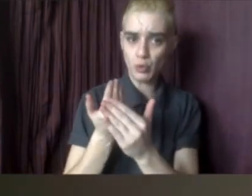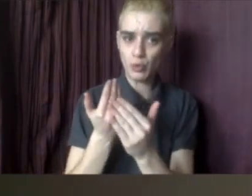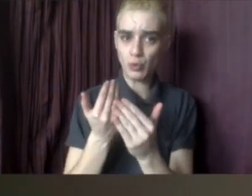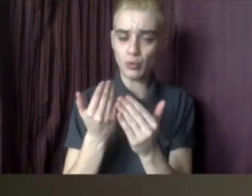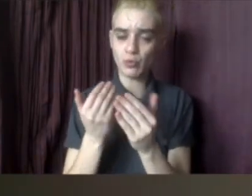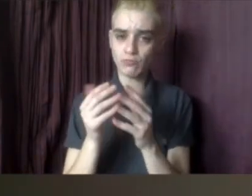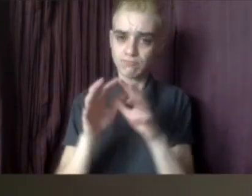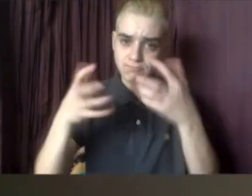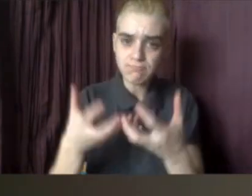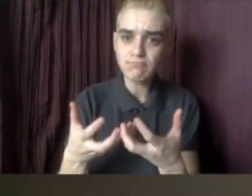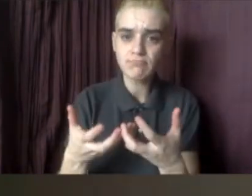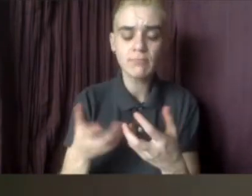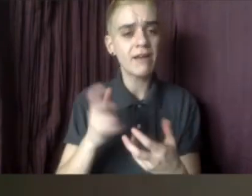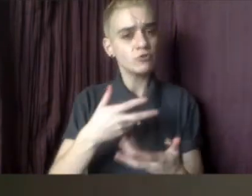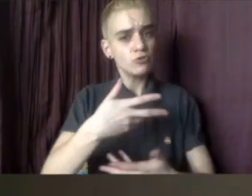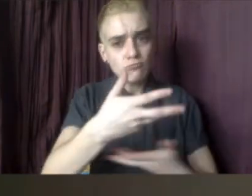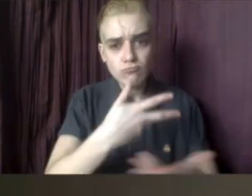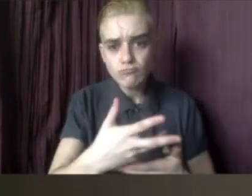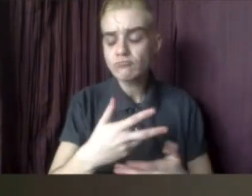concepts that